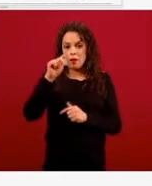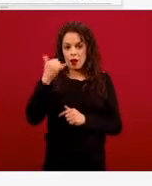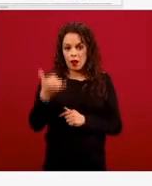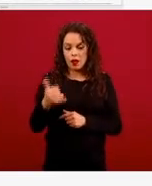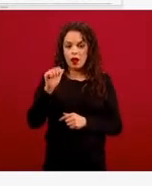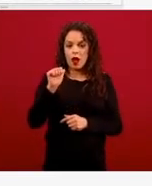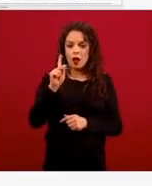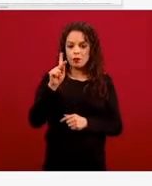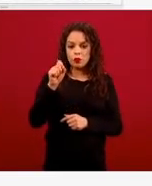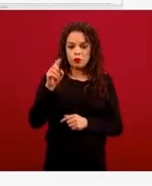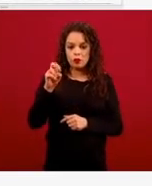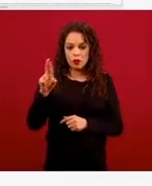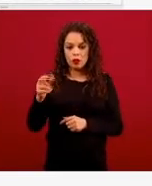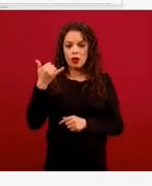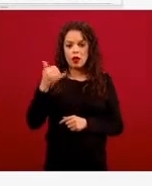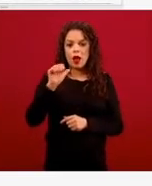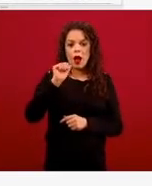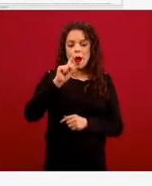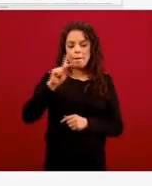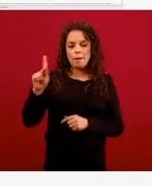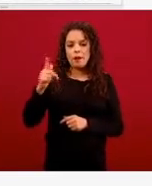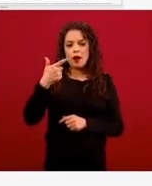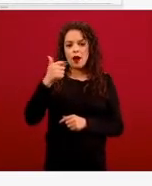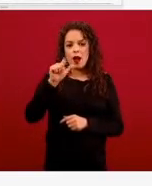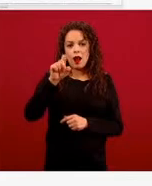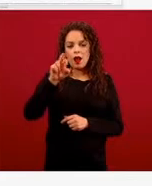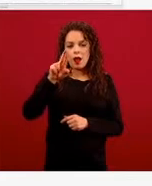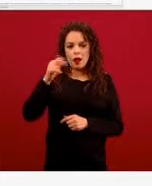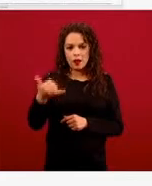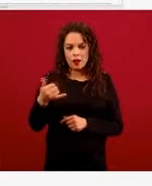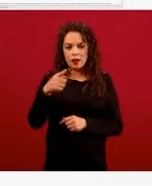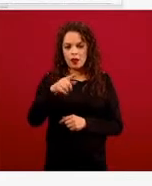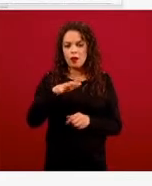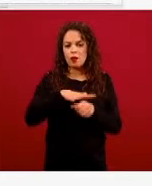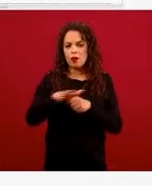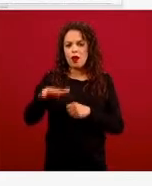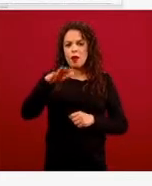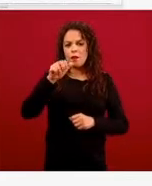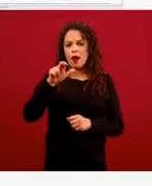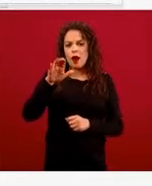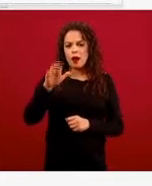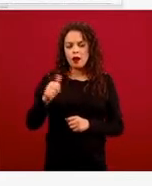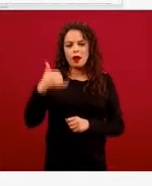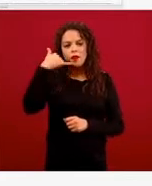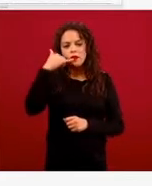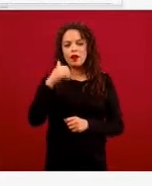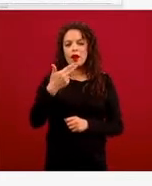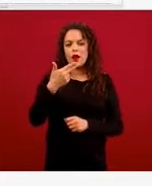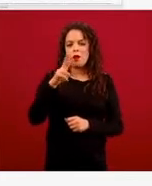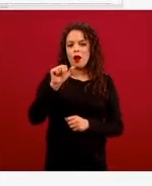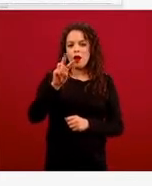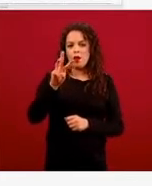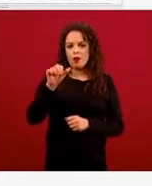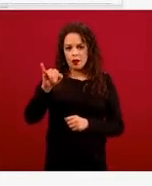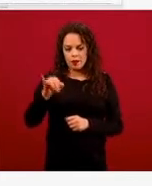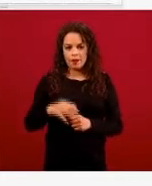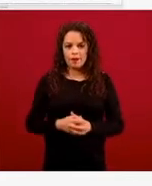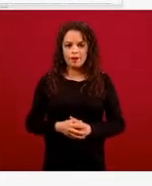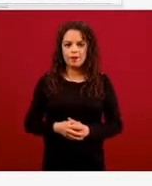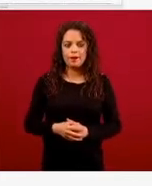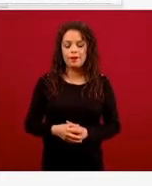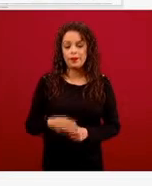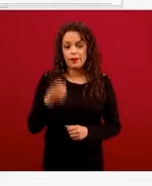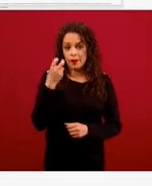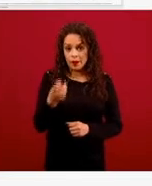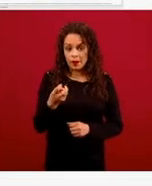different platforms. We have Google Play, we have the App Store, and then we also have the App Gallery, which is for